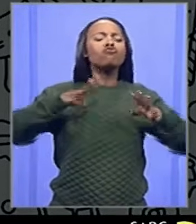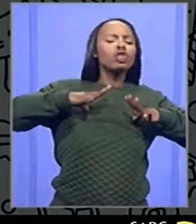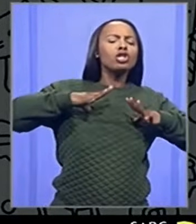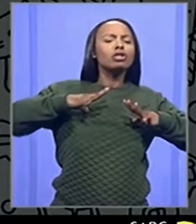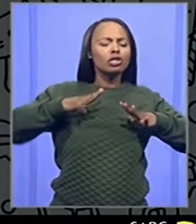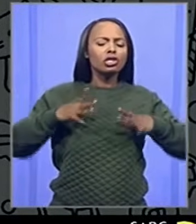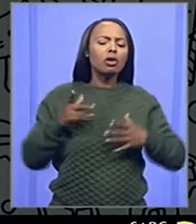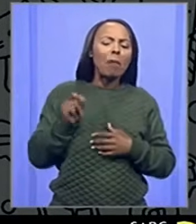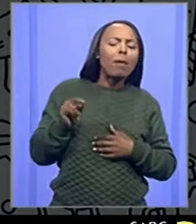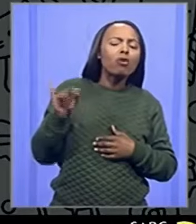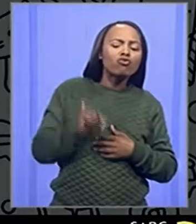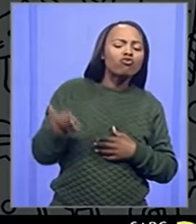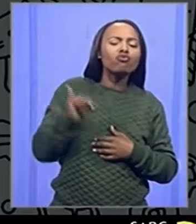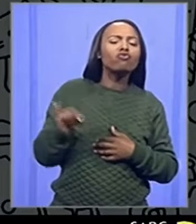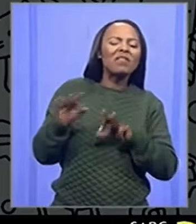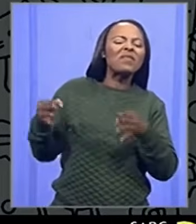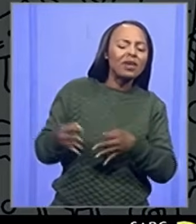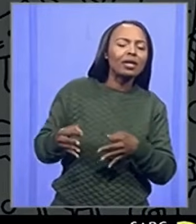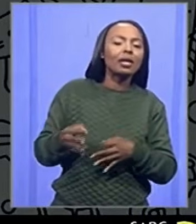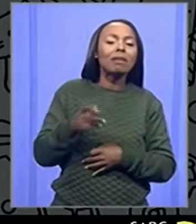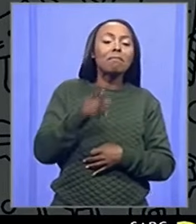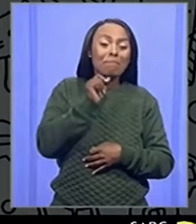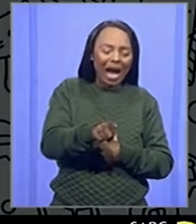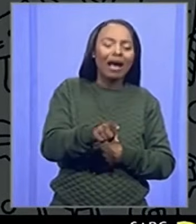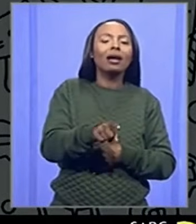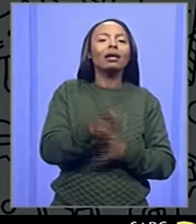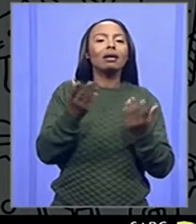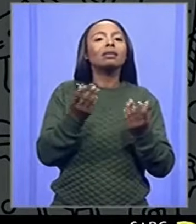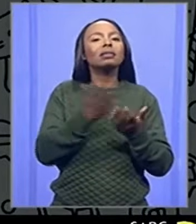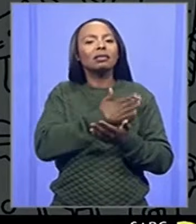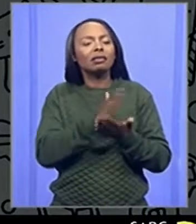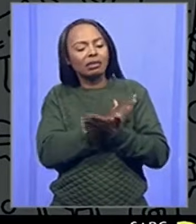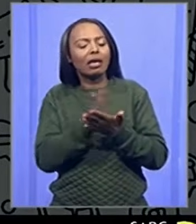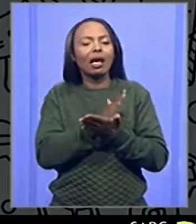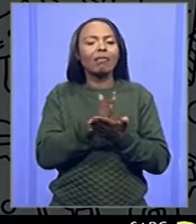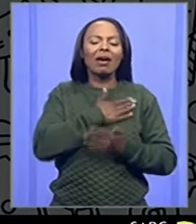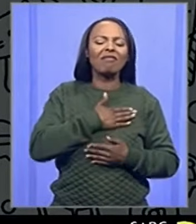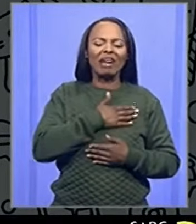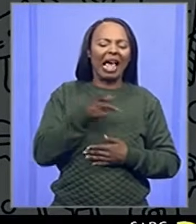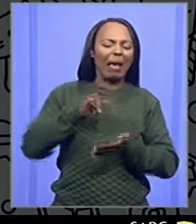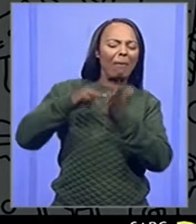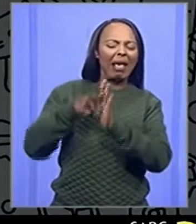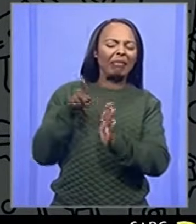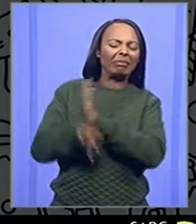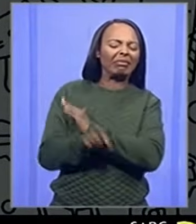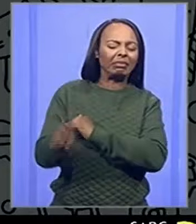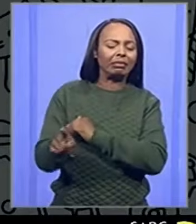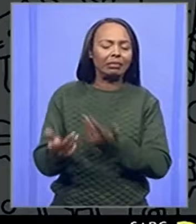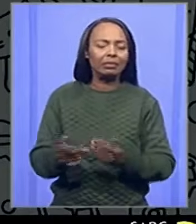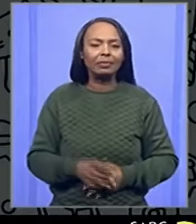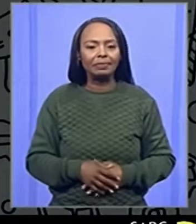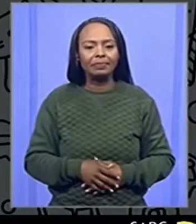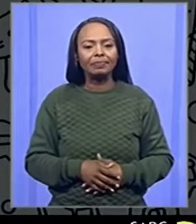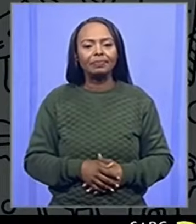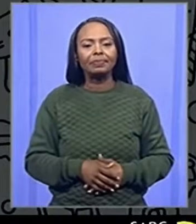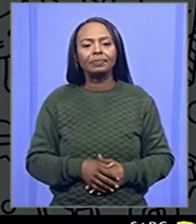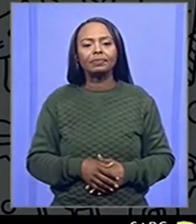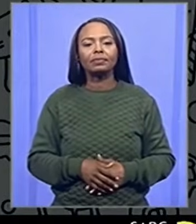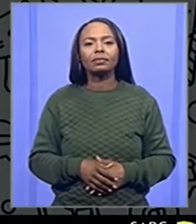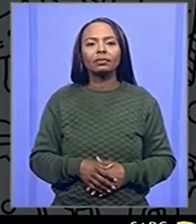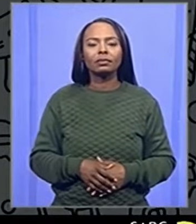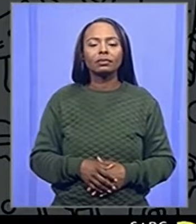ke a solofetseng. Seo se nna bonolo thata mo go ba bangwe gore ba lobele bao ba ba kwadisitseng dintsi. Ke